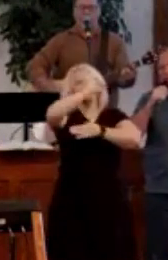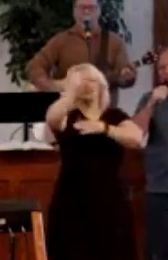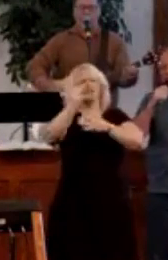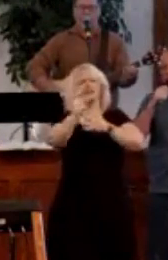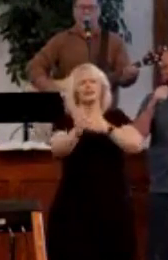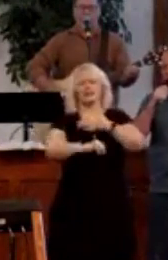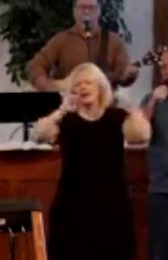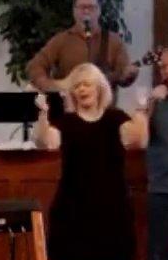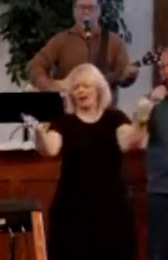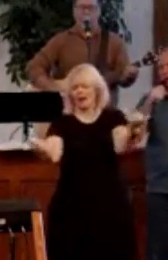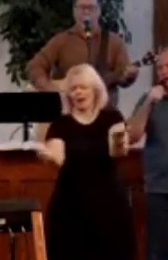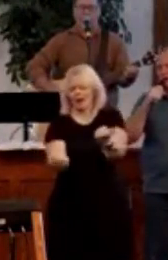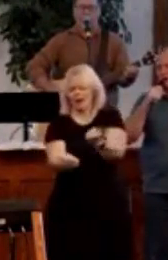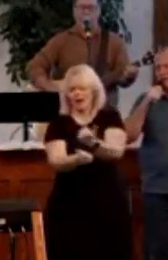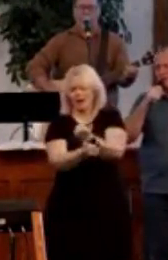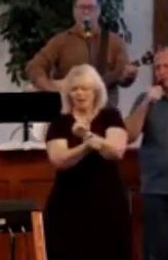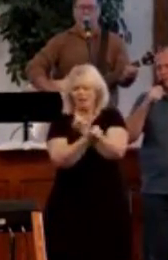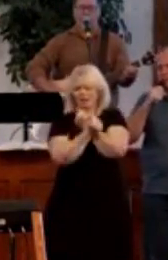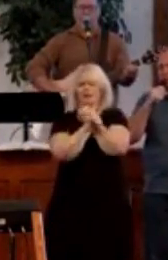unending